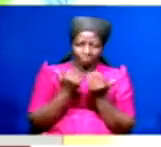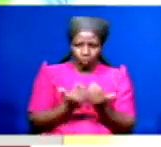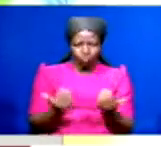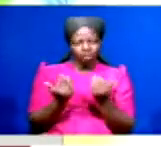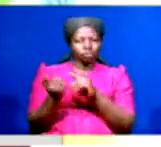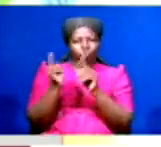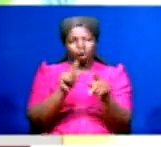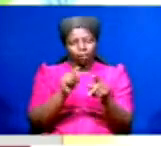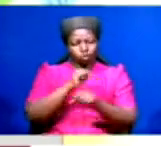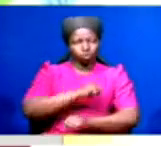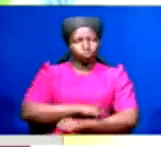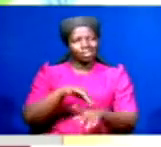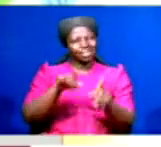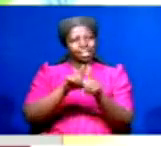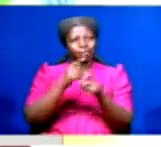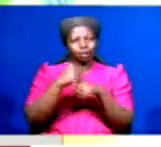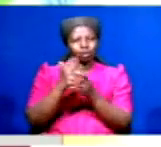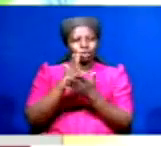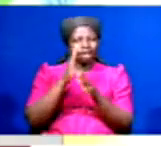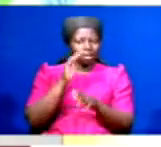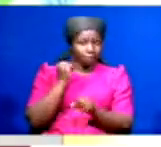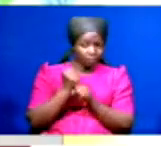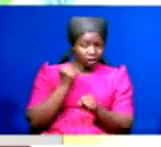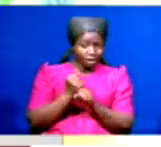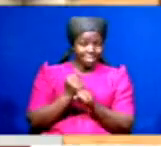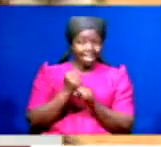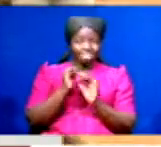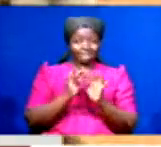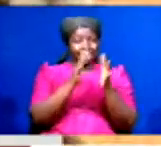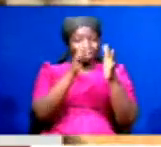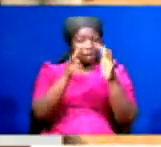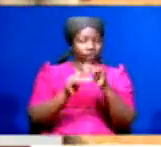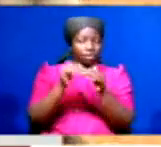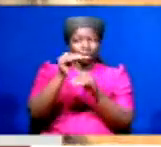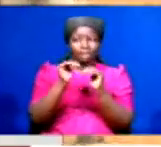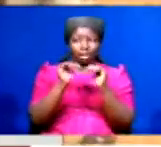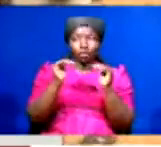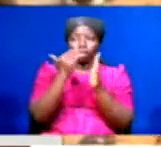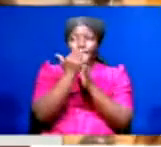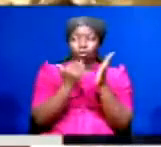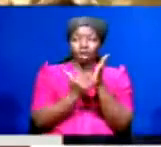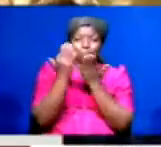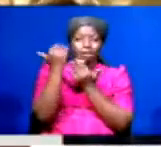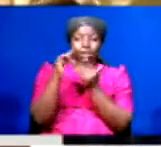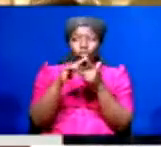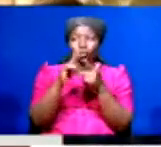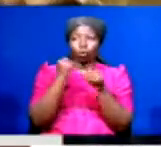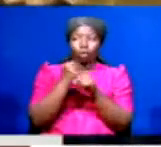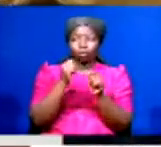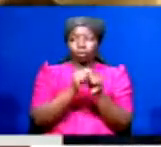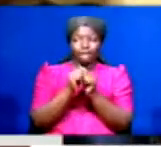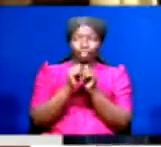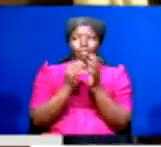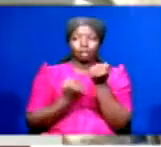also ensure that the performance of the place is elevated to the next level. The program is expected to go a long way in